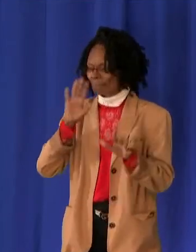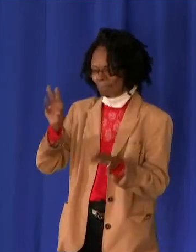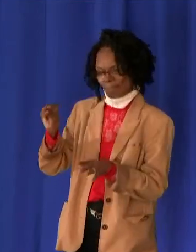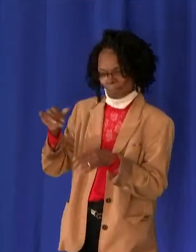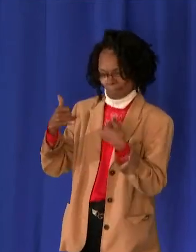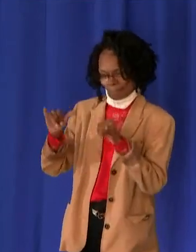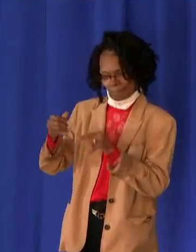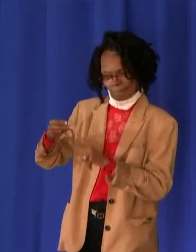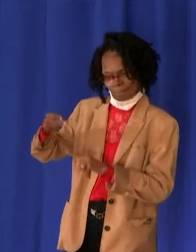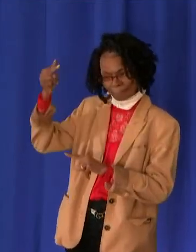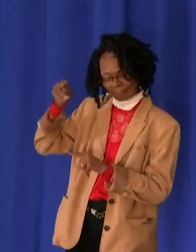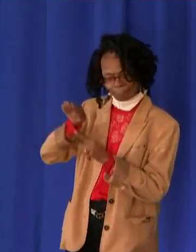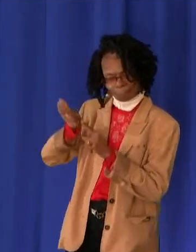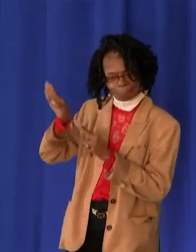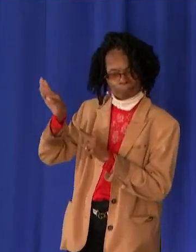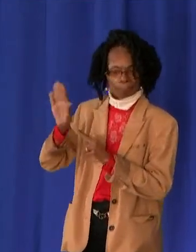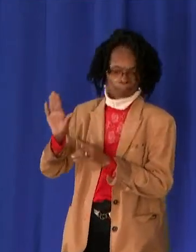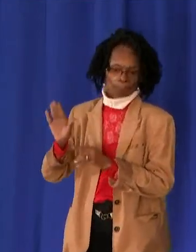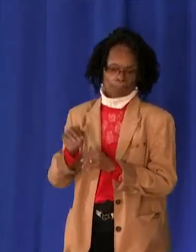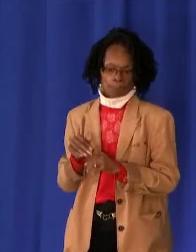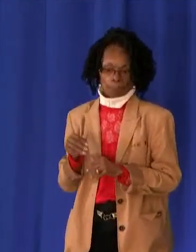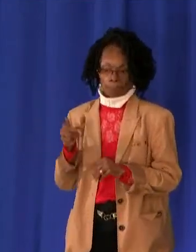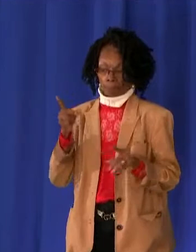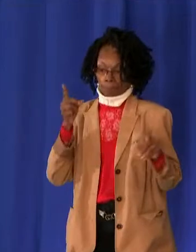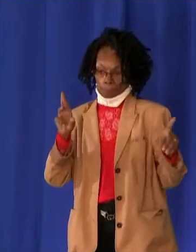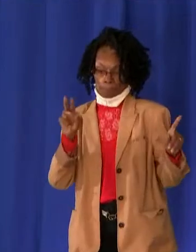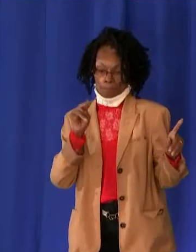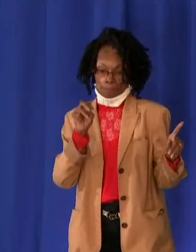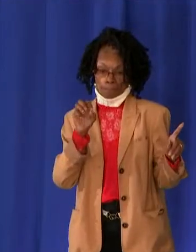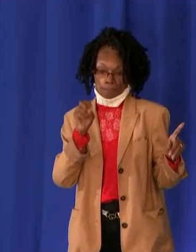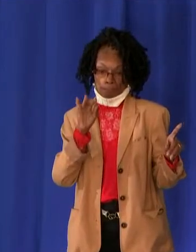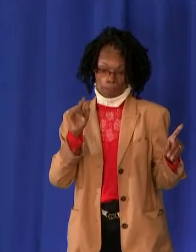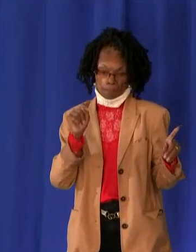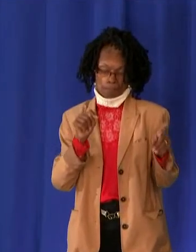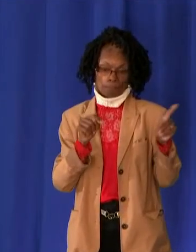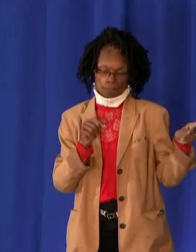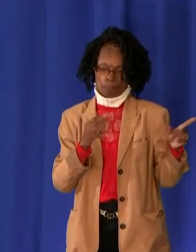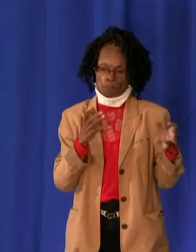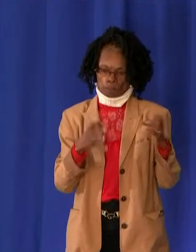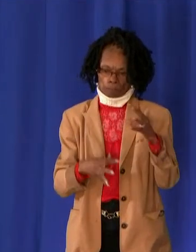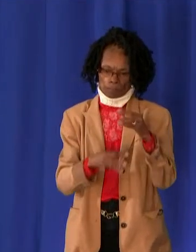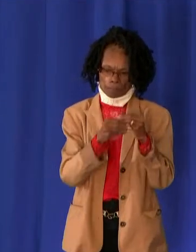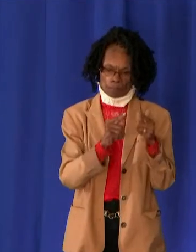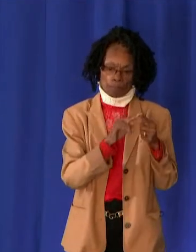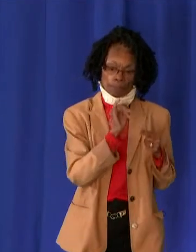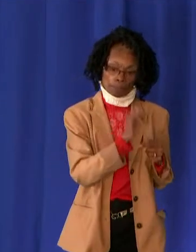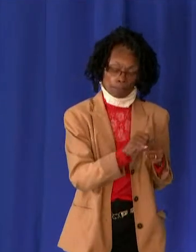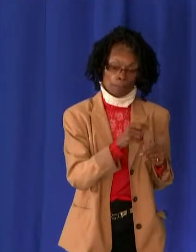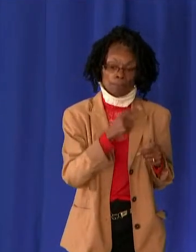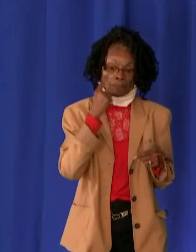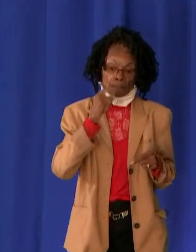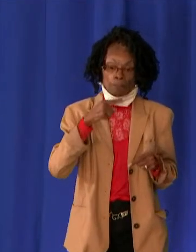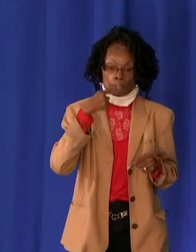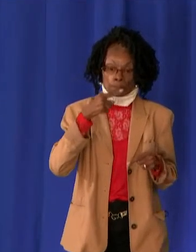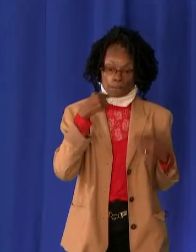using? Substantial? Yes. So, you know, what I'll add to that is that from a public health